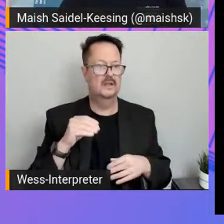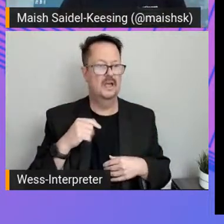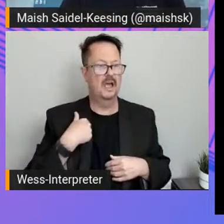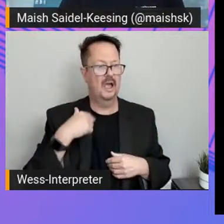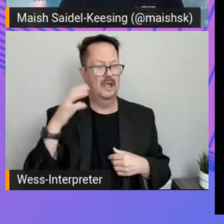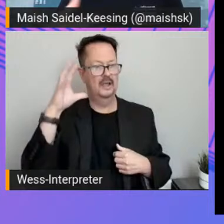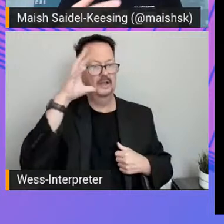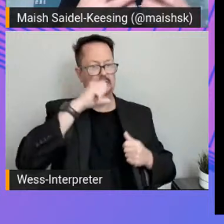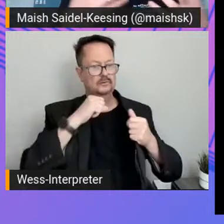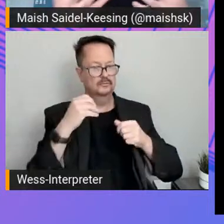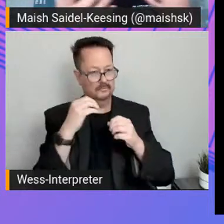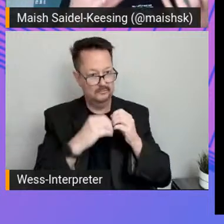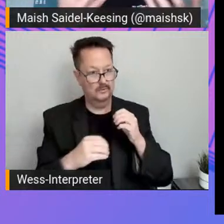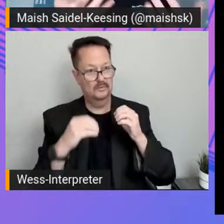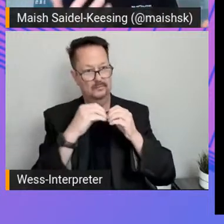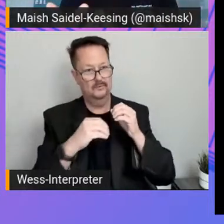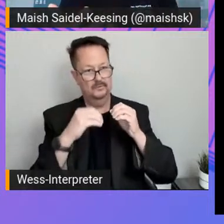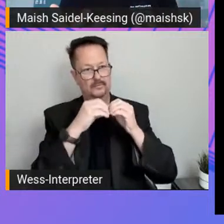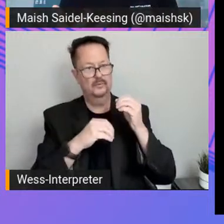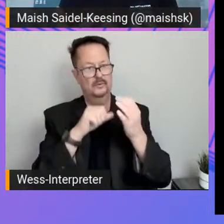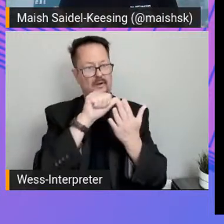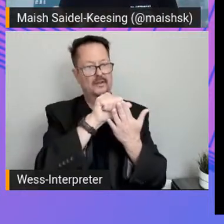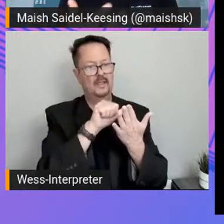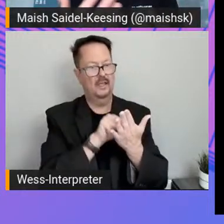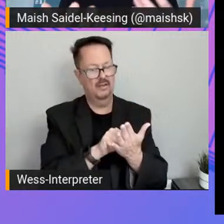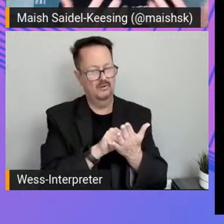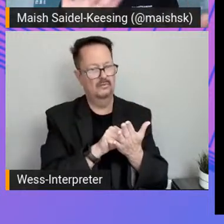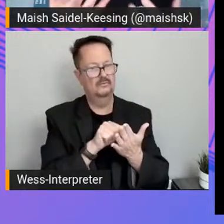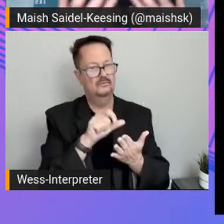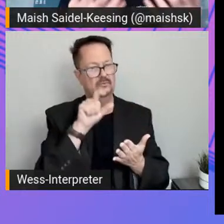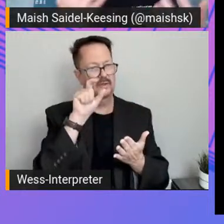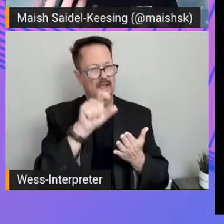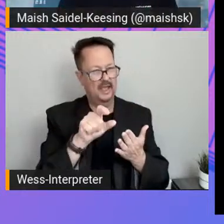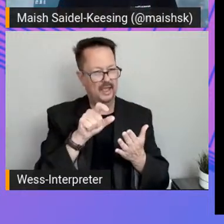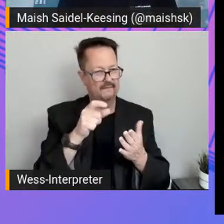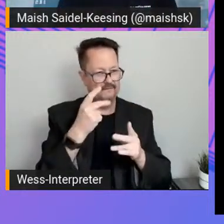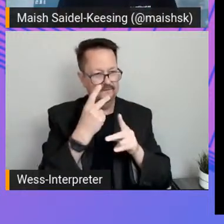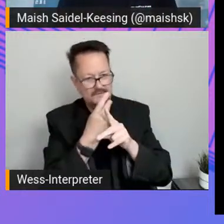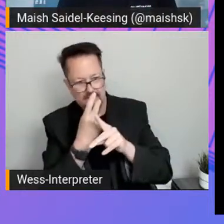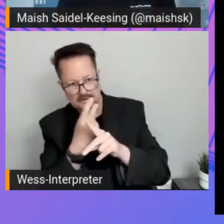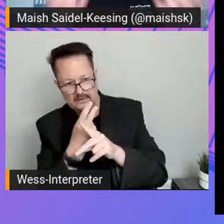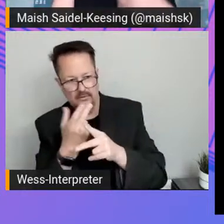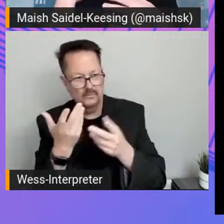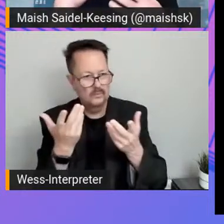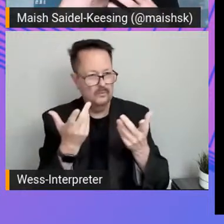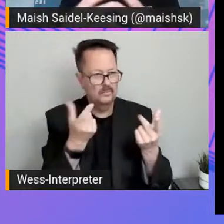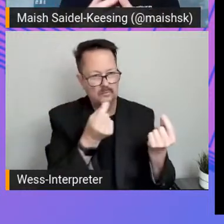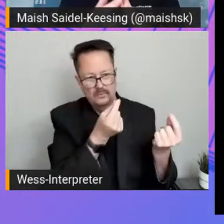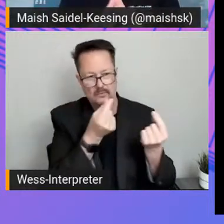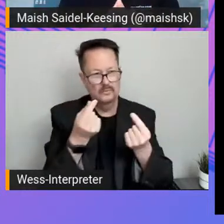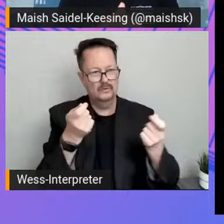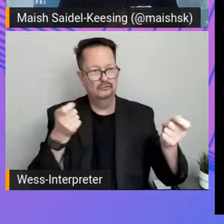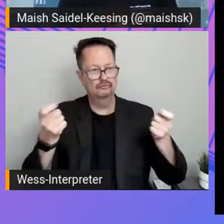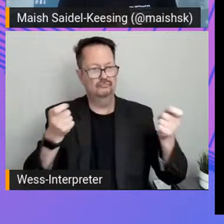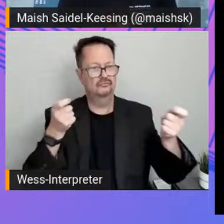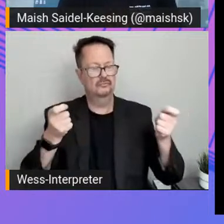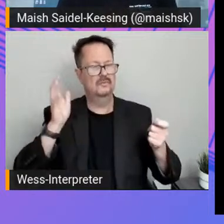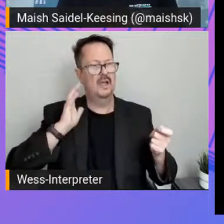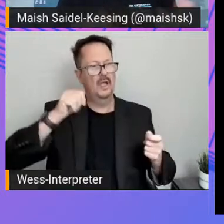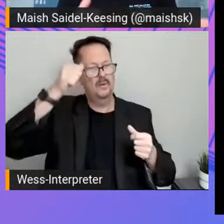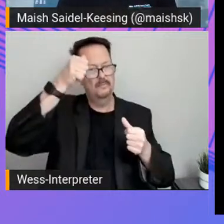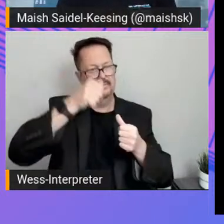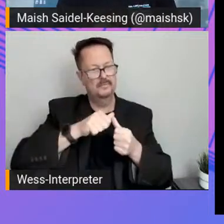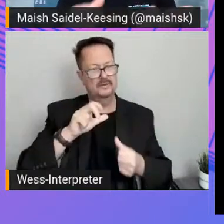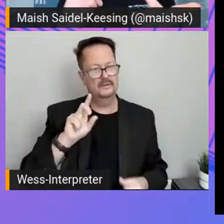the more and more accounts you had to find a way to kind of control what was going on. I remember in my days in data centers, we